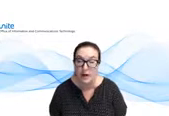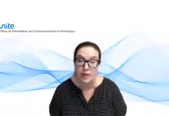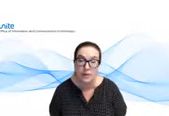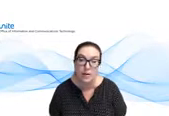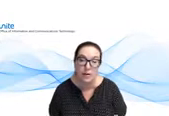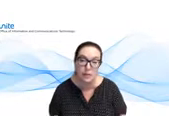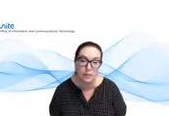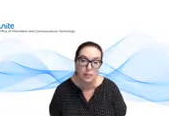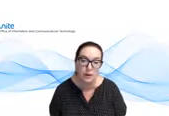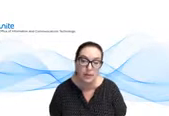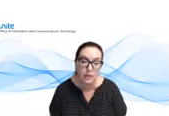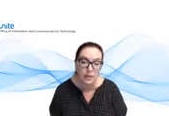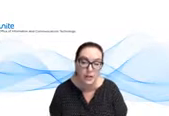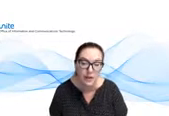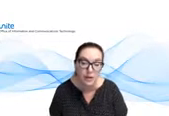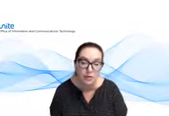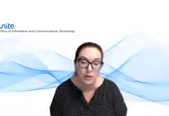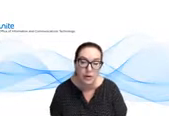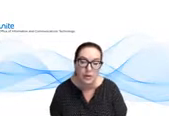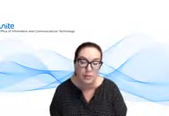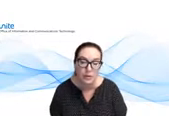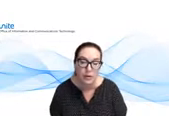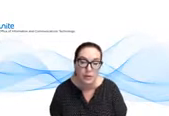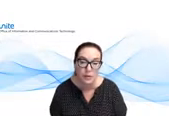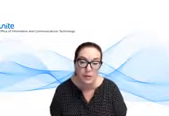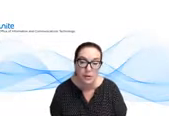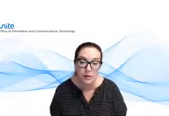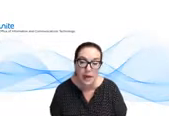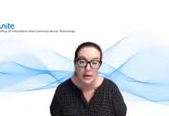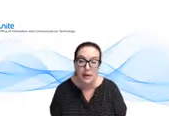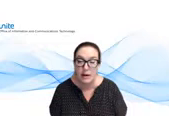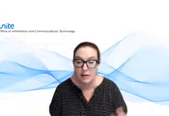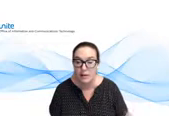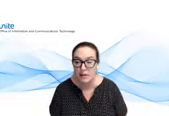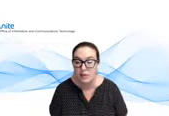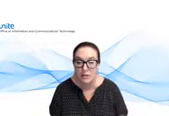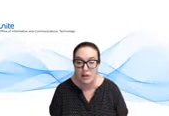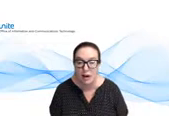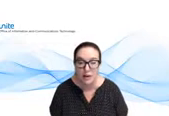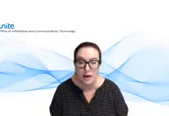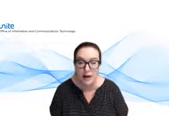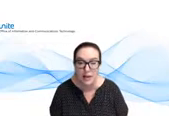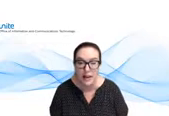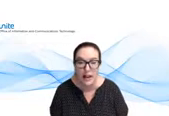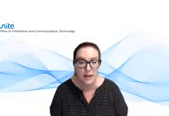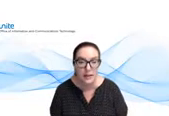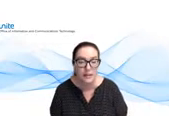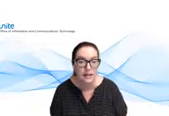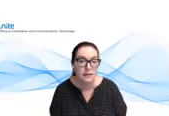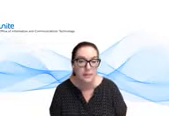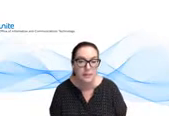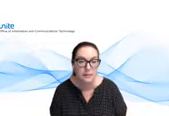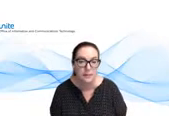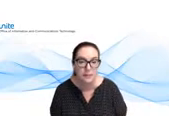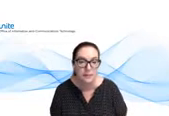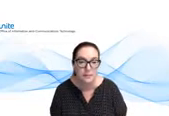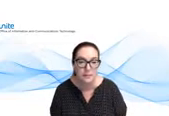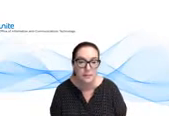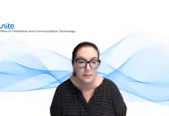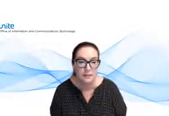sign language and other support features into the Microsoft suite. So again, these features are coming out every day. Next slide.